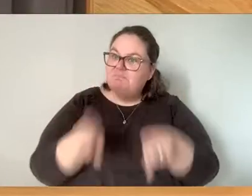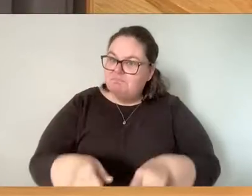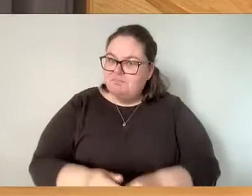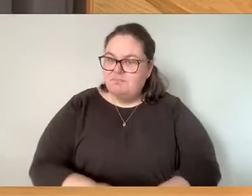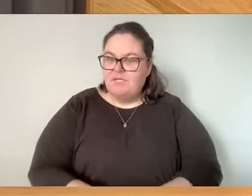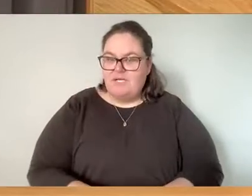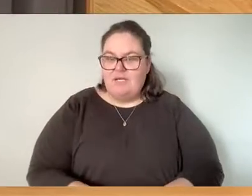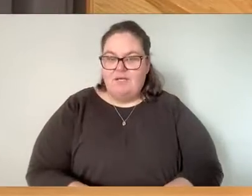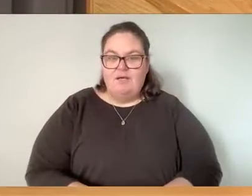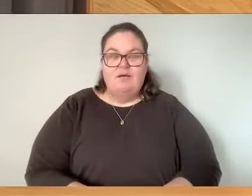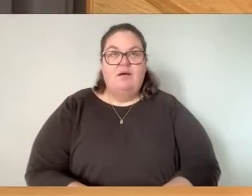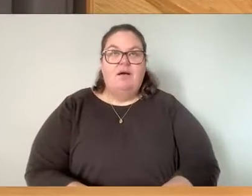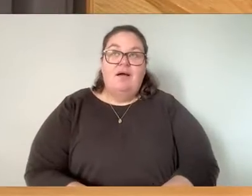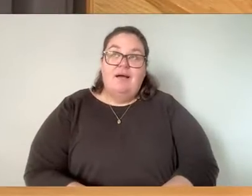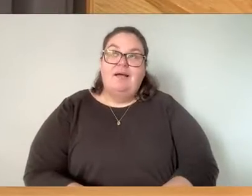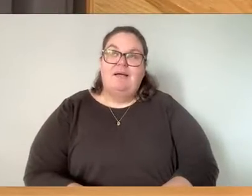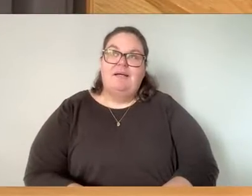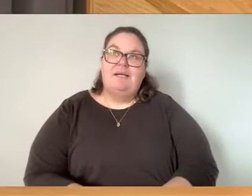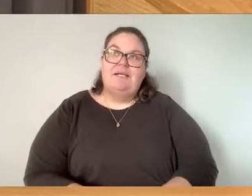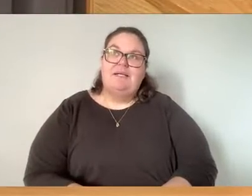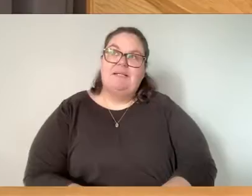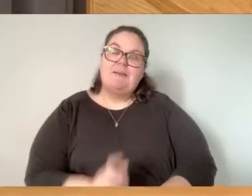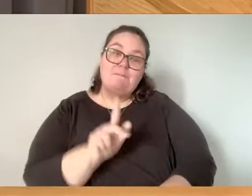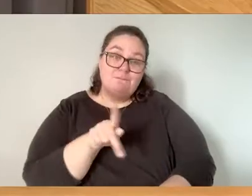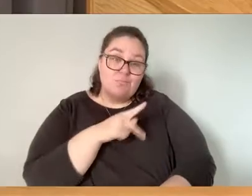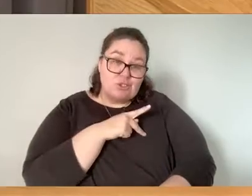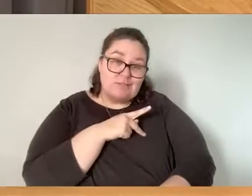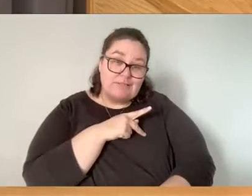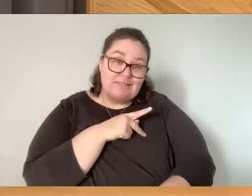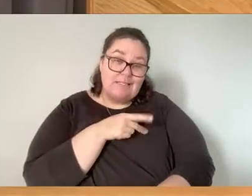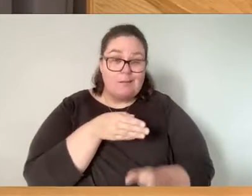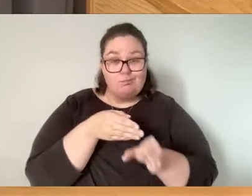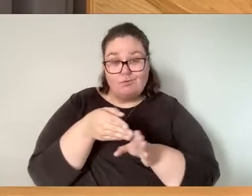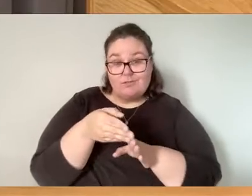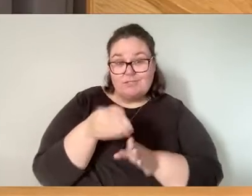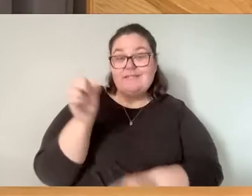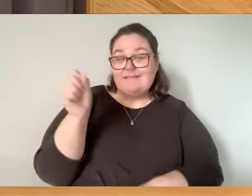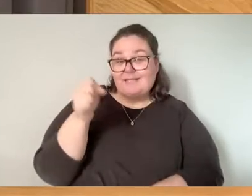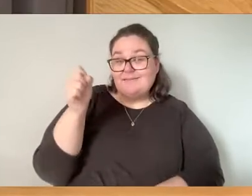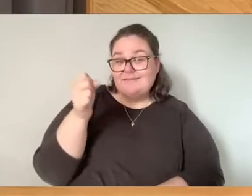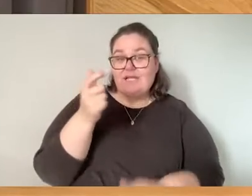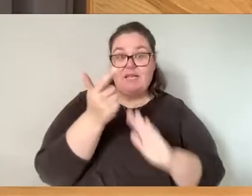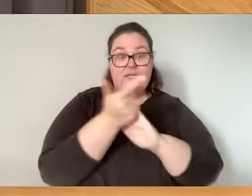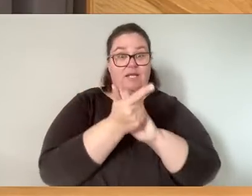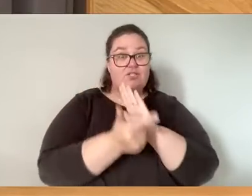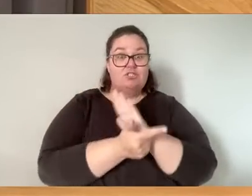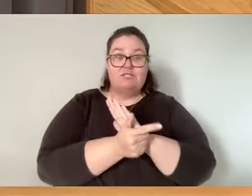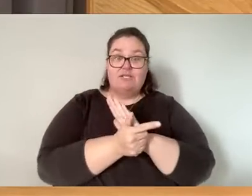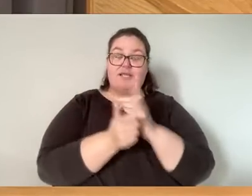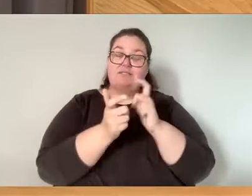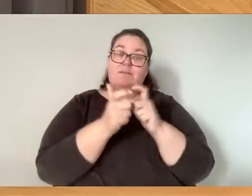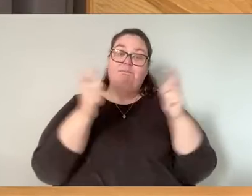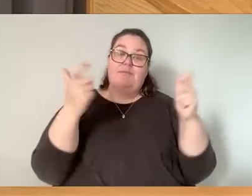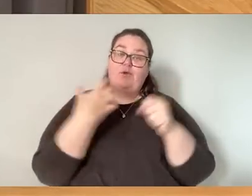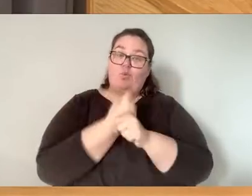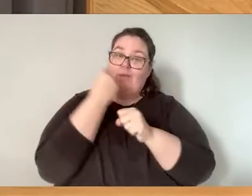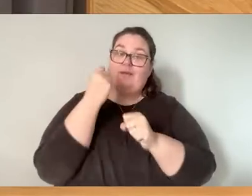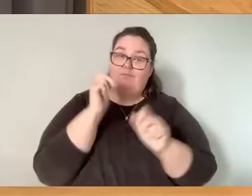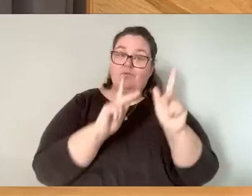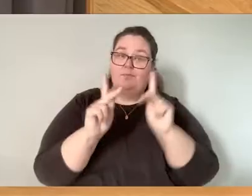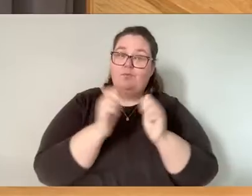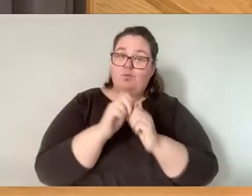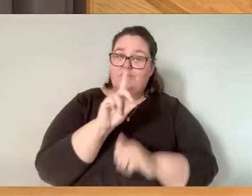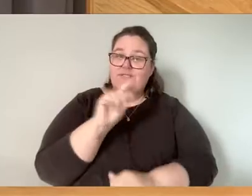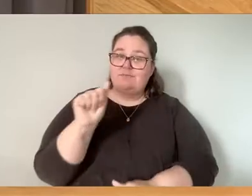Personally and professionally, I do. The legislation was a significant victory for people with a disability because it has teeth. It has